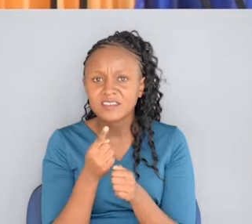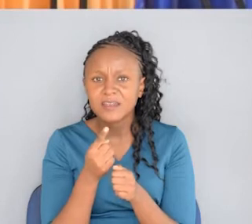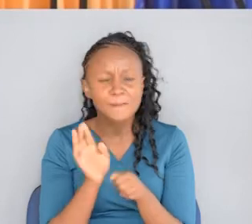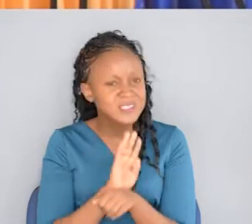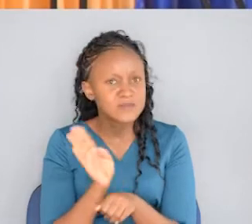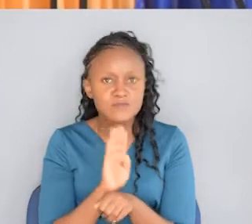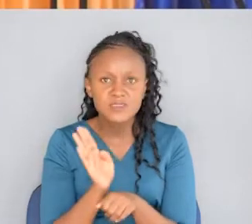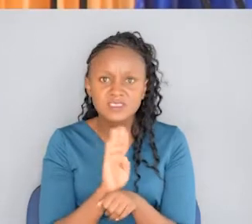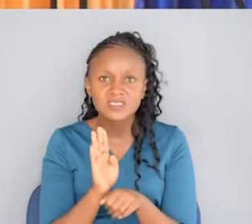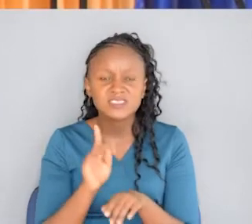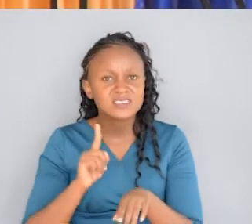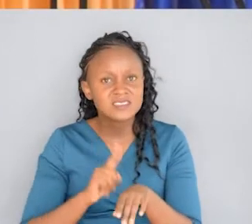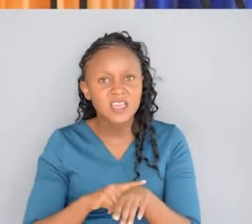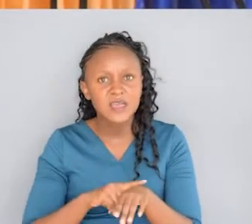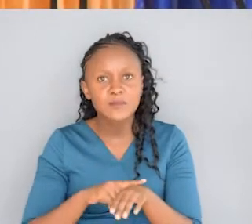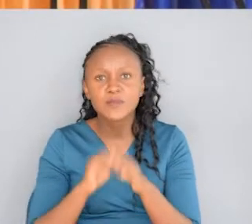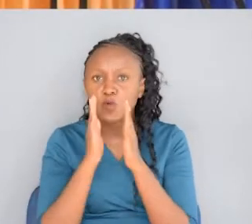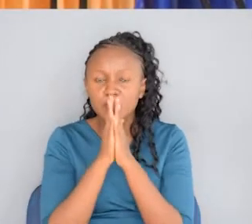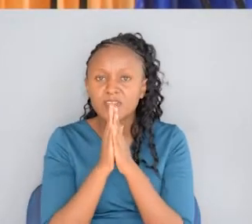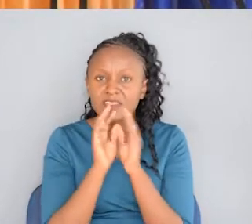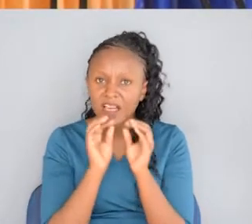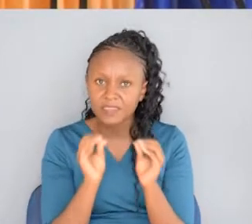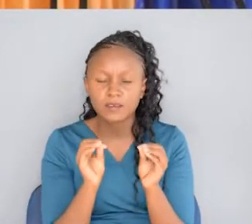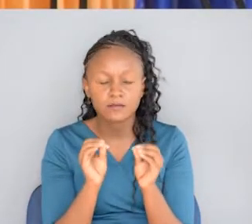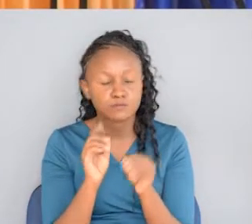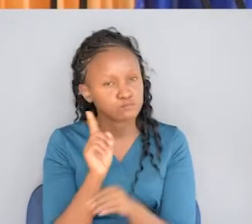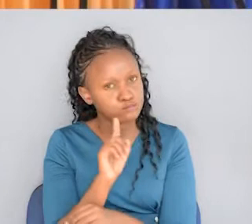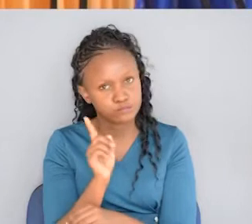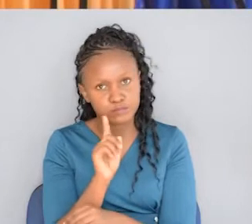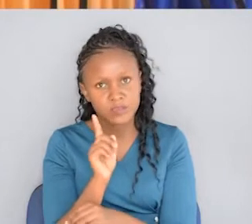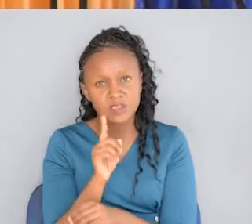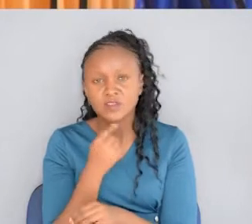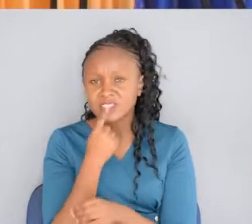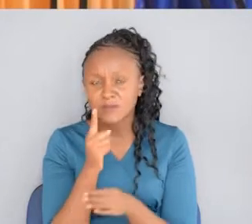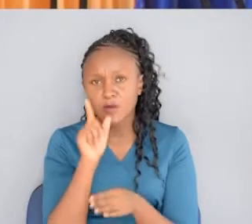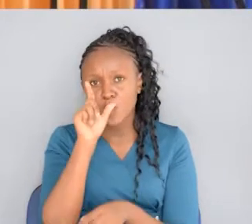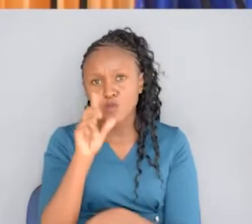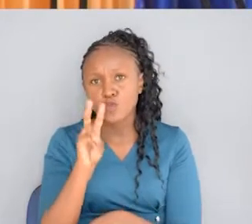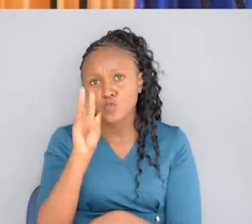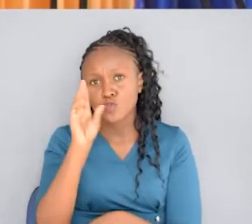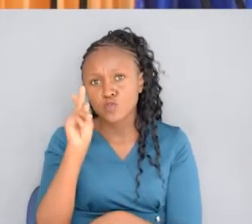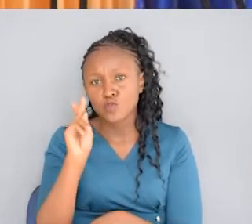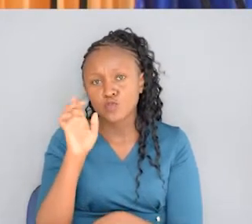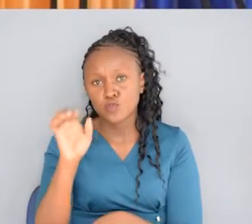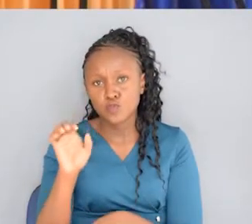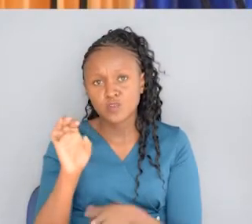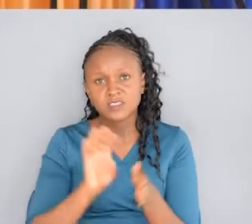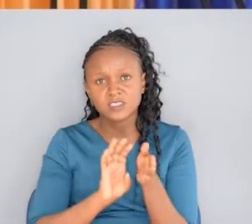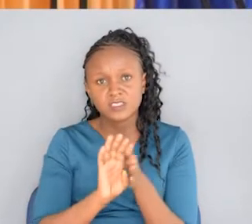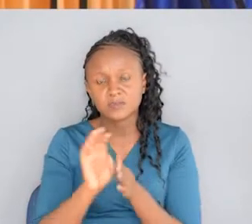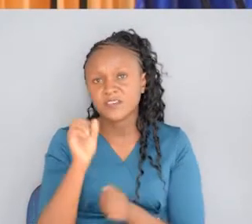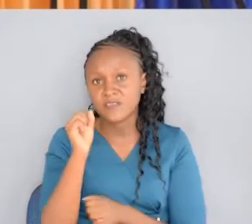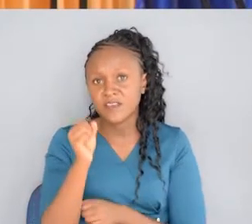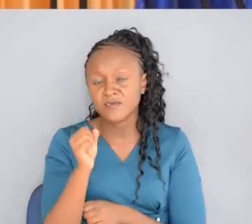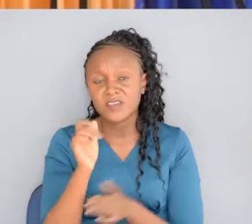we have is Jesus Christ. And I was saying at Luke chapter 5, you know, Jesus was very busy. He had just called his